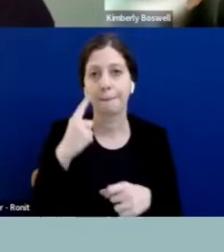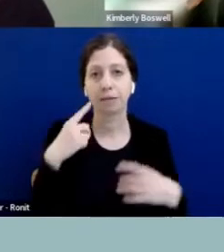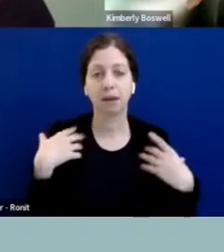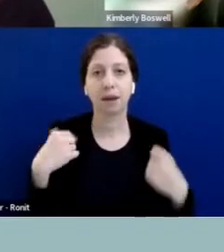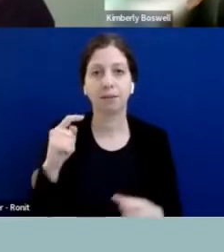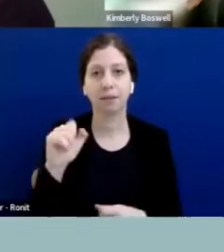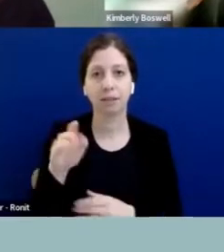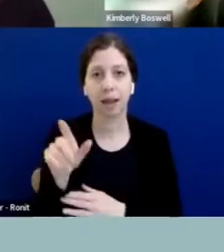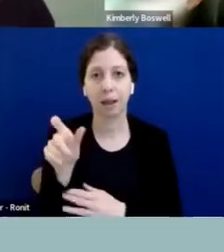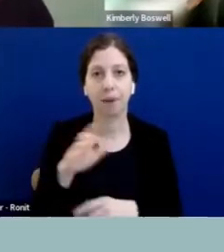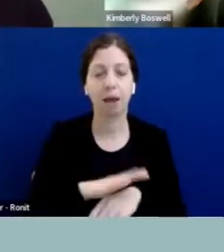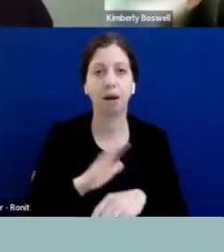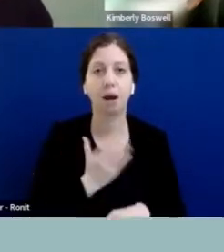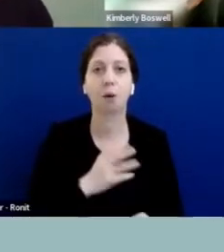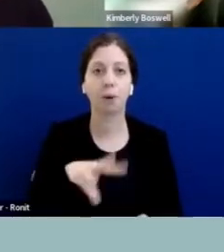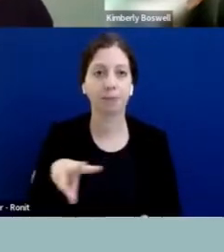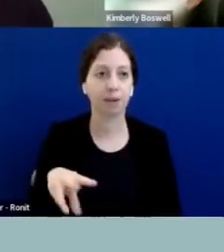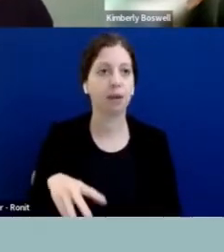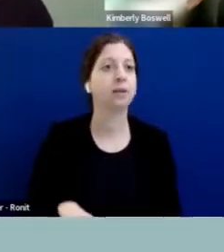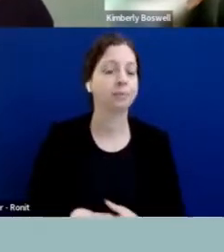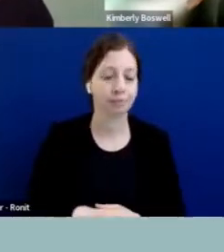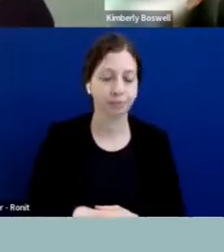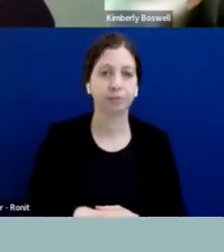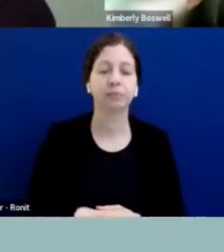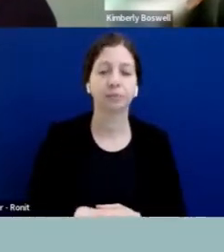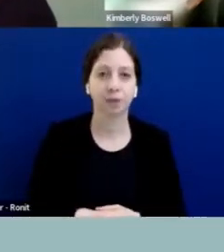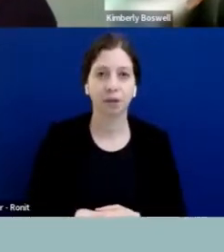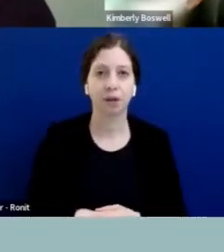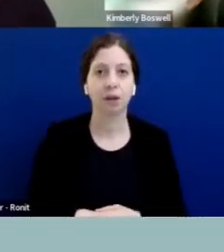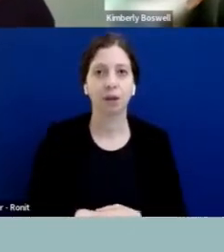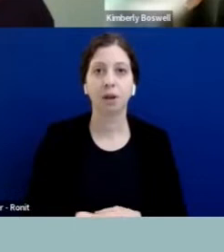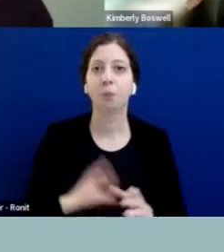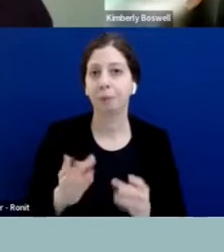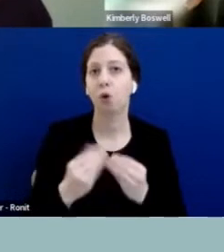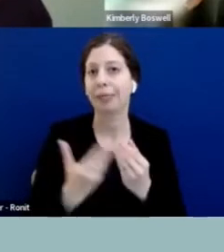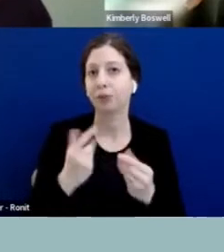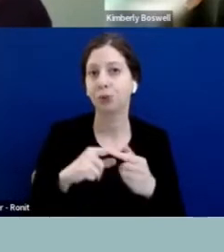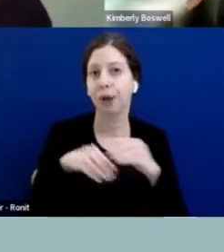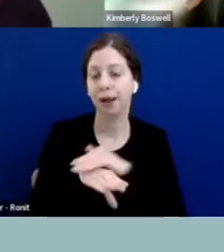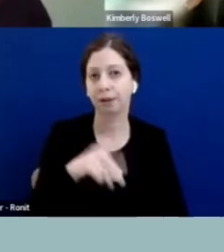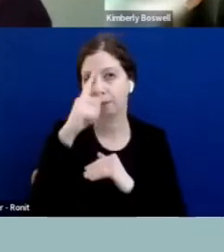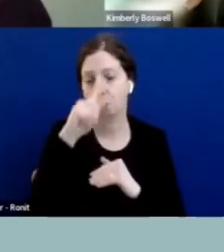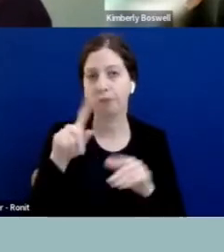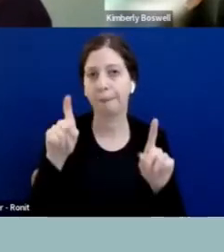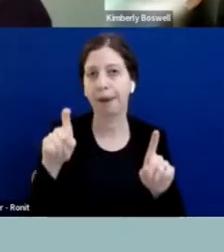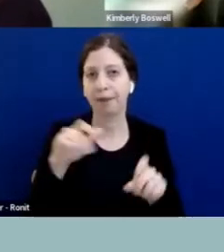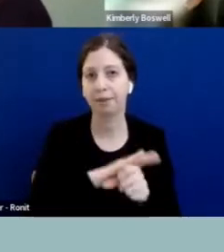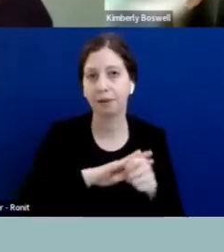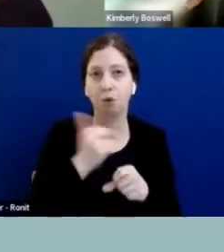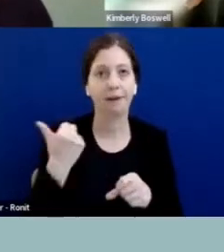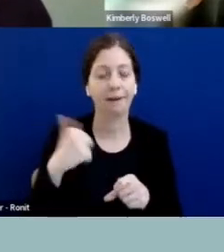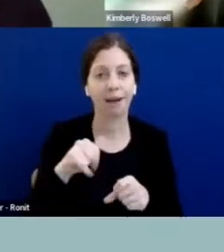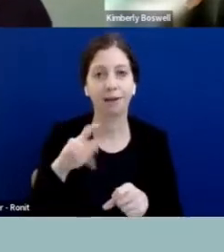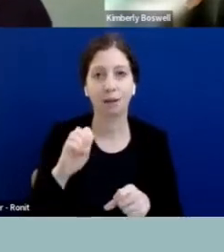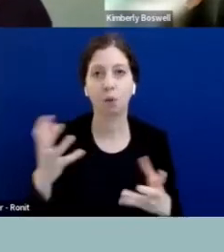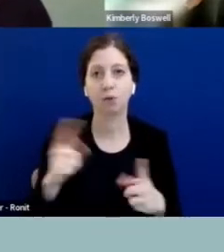on our website, alabamatbi.org as well, so it would be easier access for these pilot sites or any sites that wanted